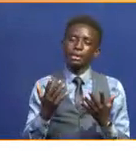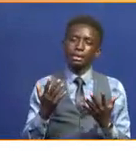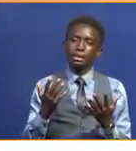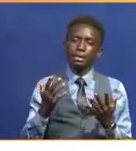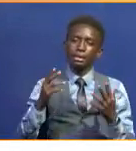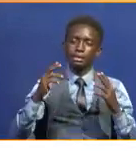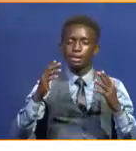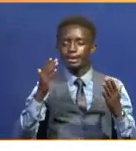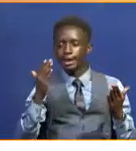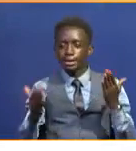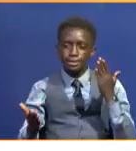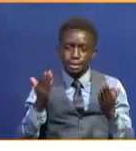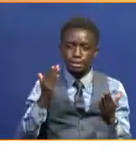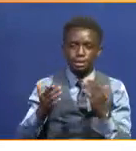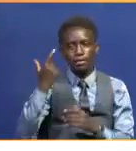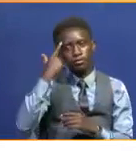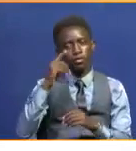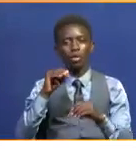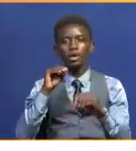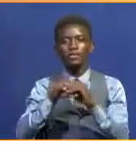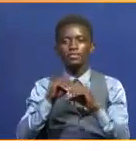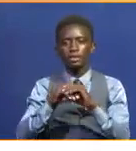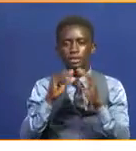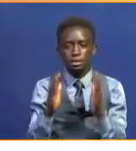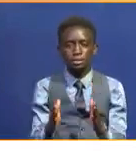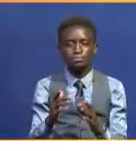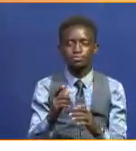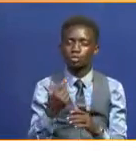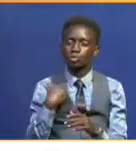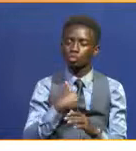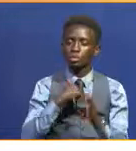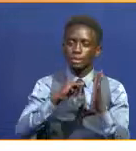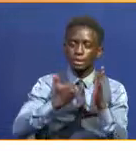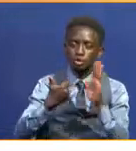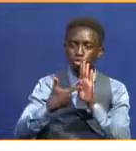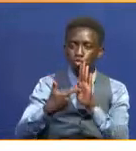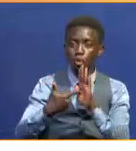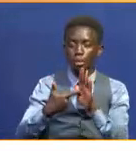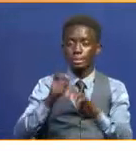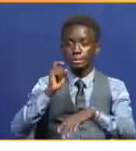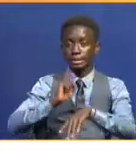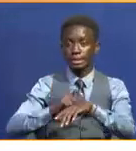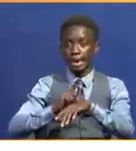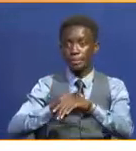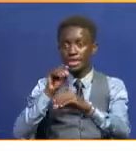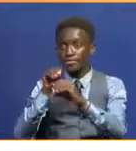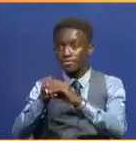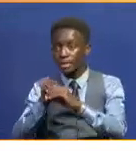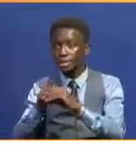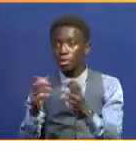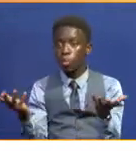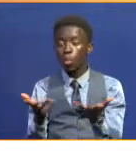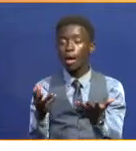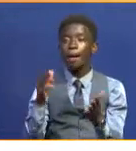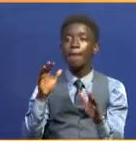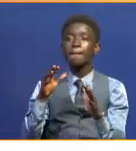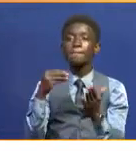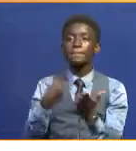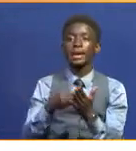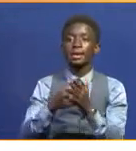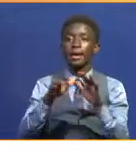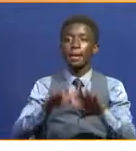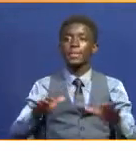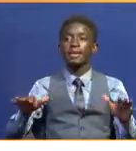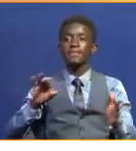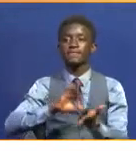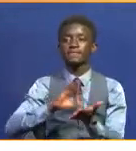assess the risk for the investors, mm-hmm. and just to ensure that when you invest in a money market fund, when you invest in a unit trust fund,